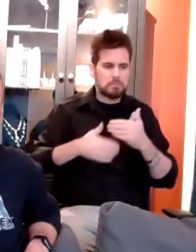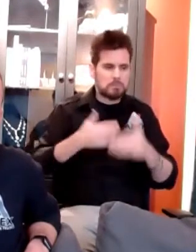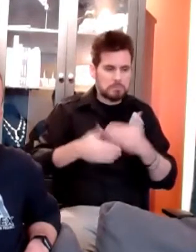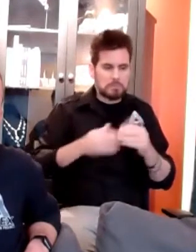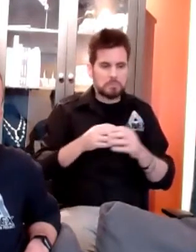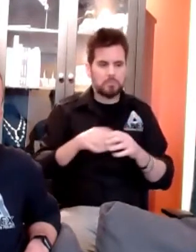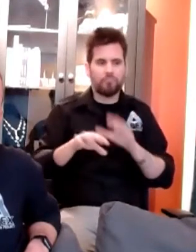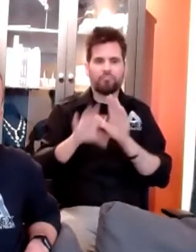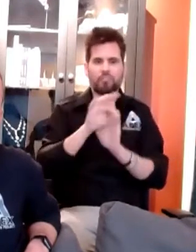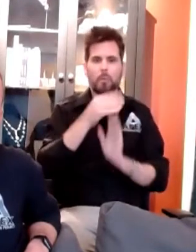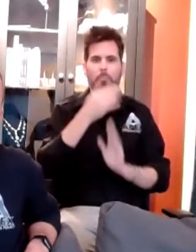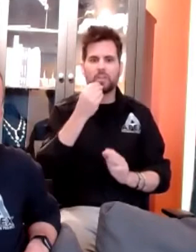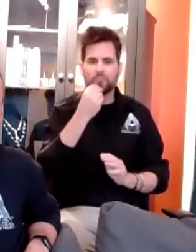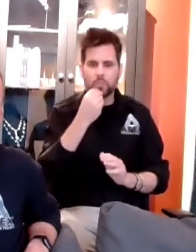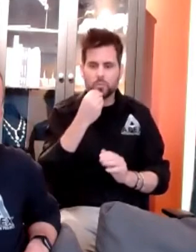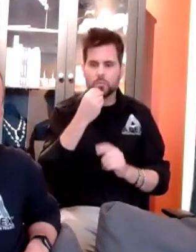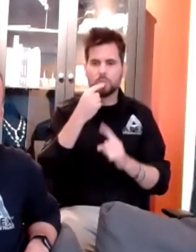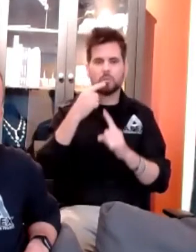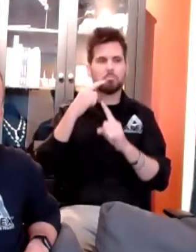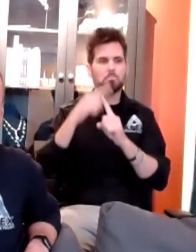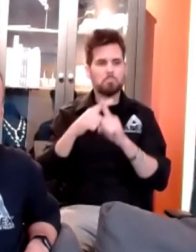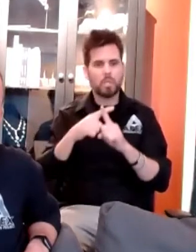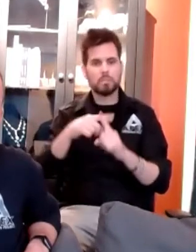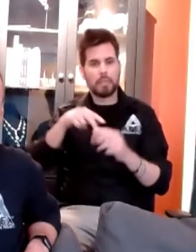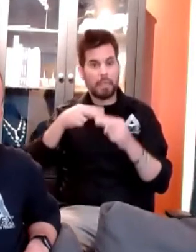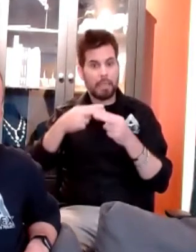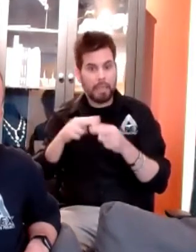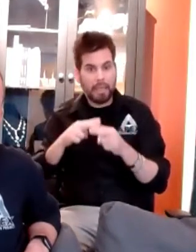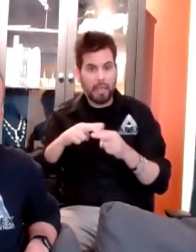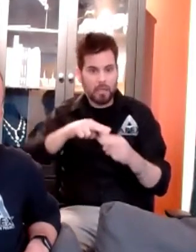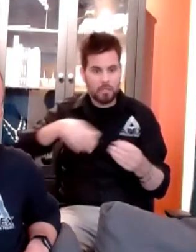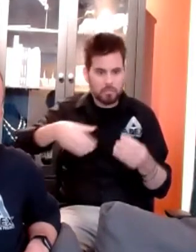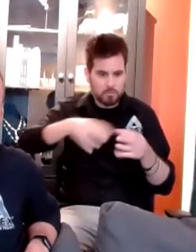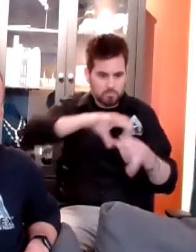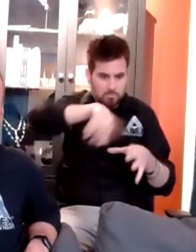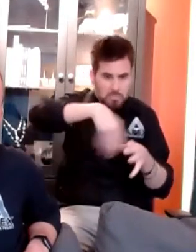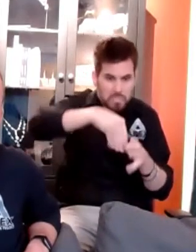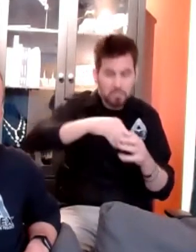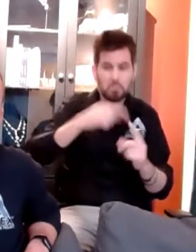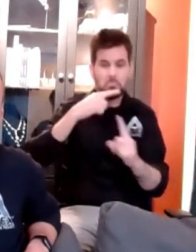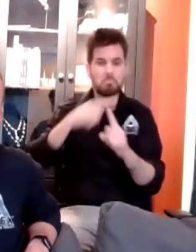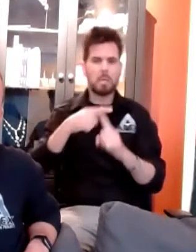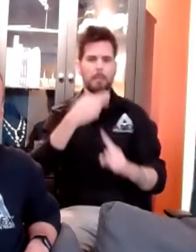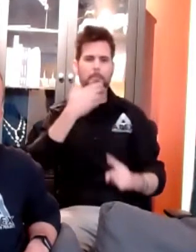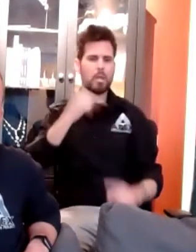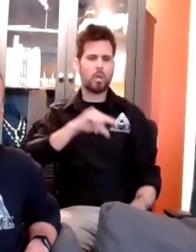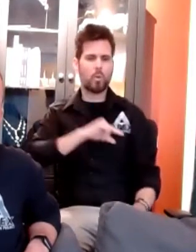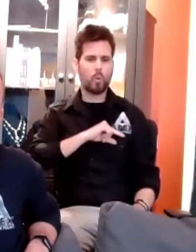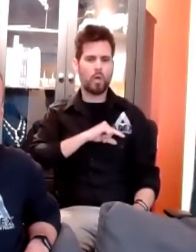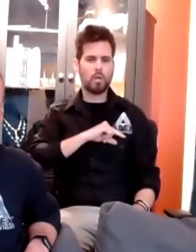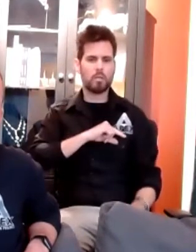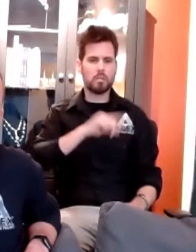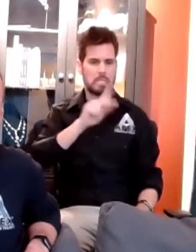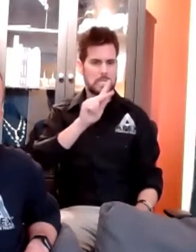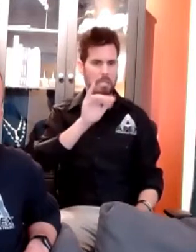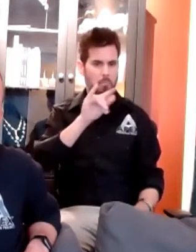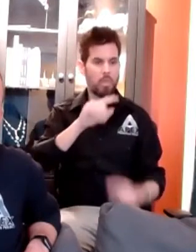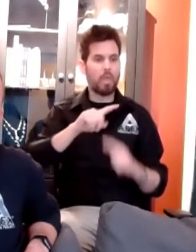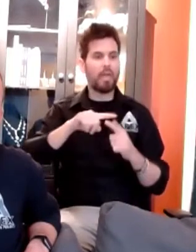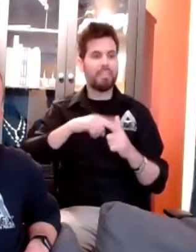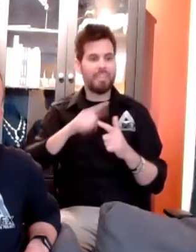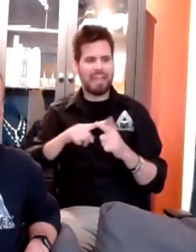That started to bind things up. And then when we transitioned them onto the adding in that raw meat with the bone